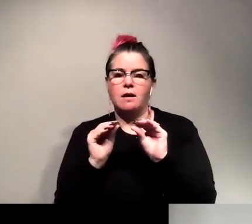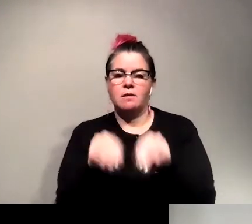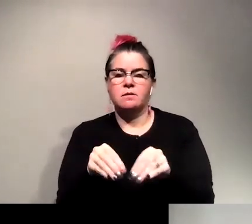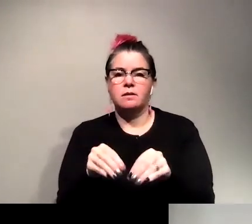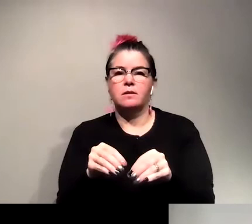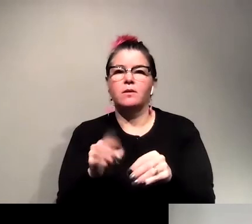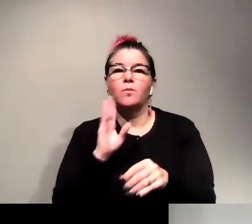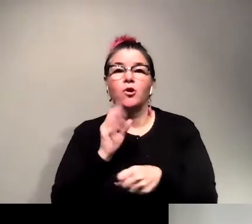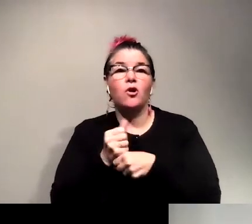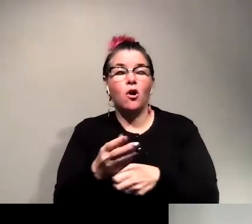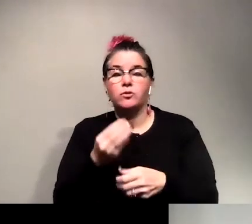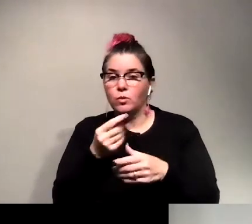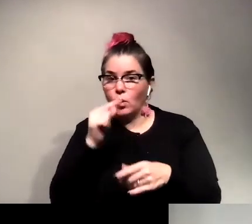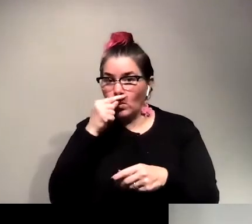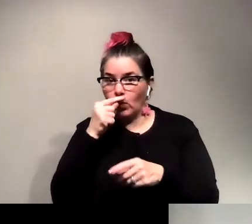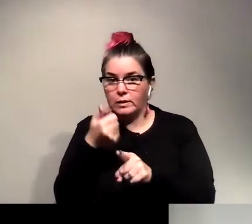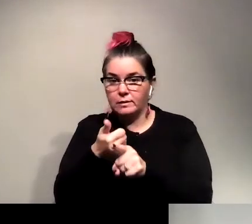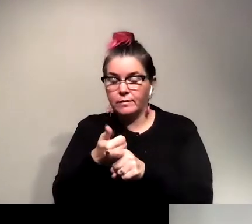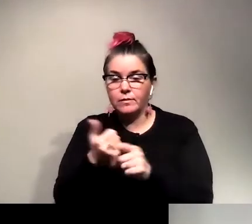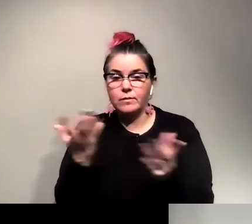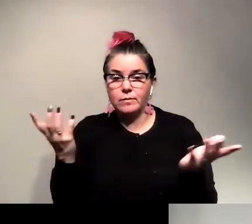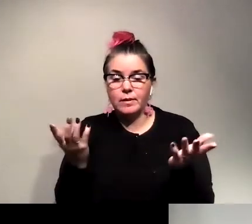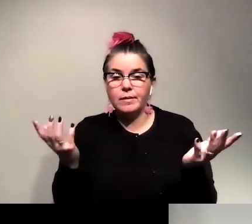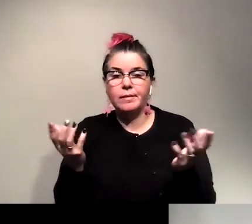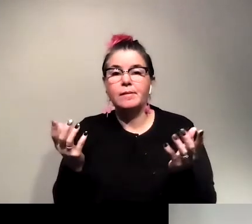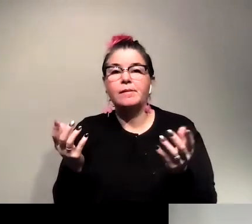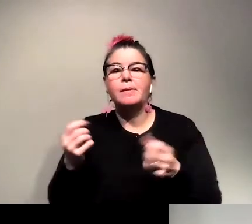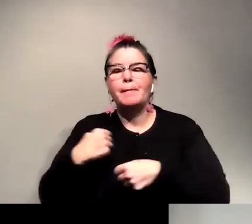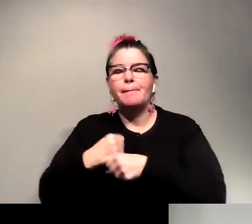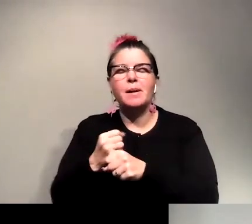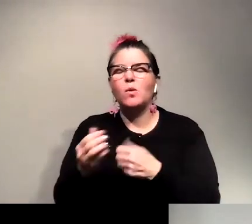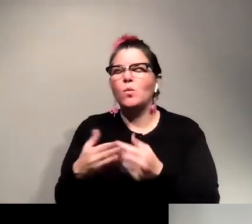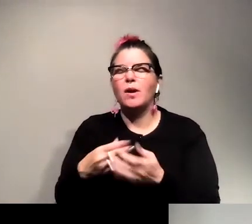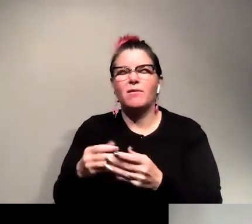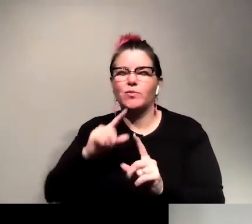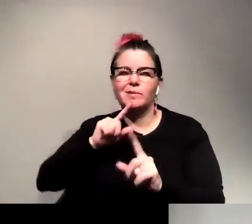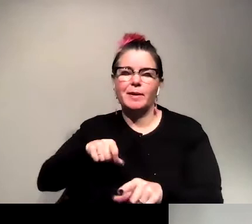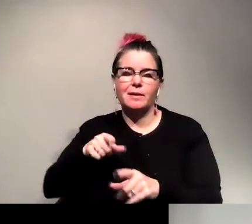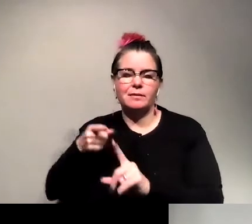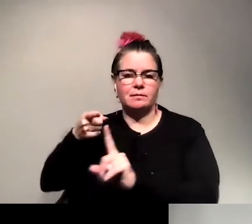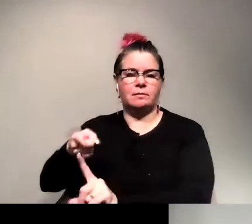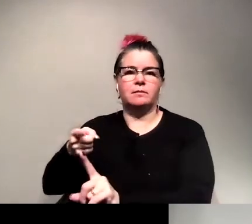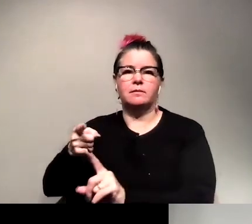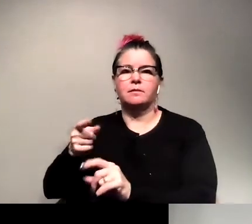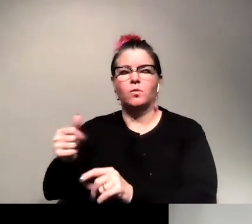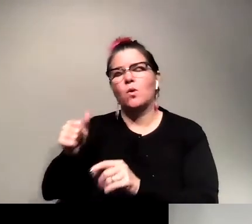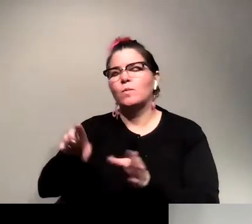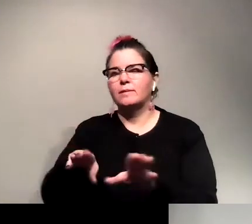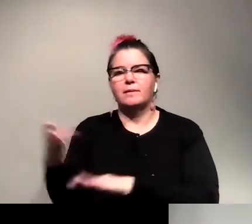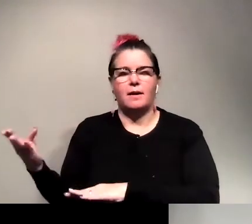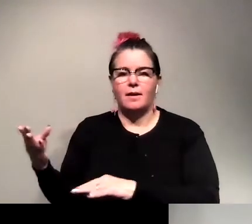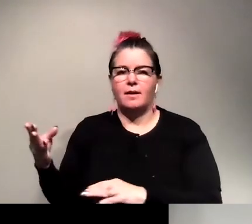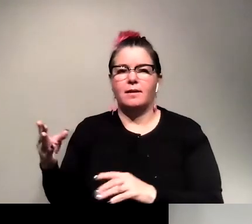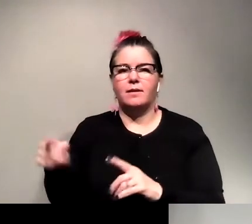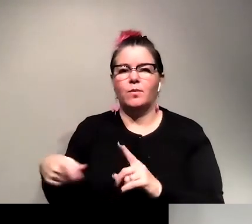causing the plant to produce whatever the key response would be so that it's not going to die when the